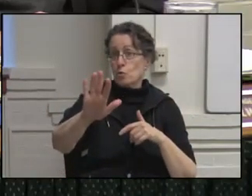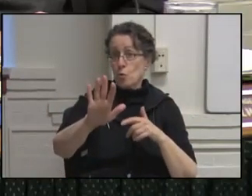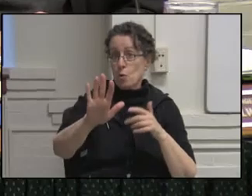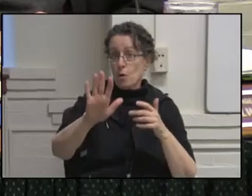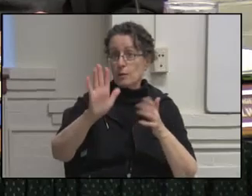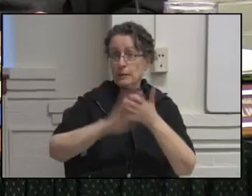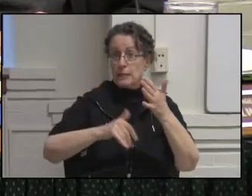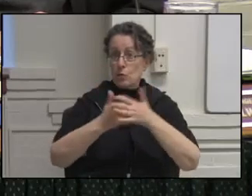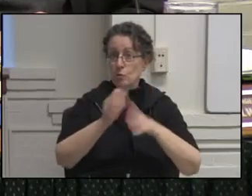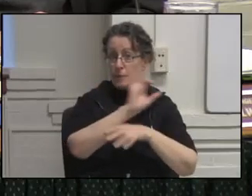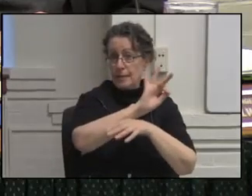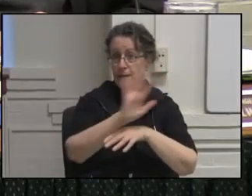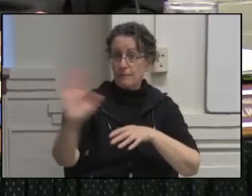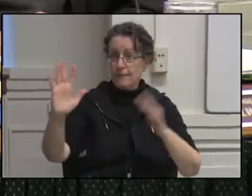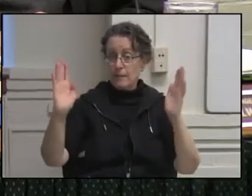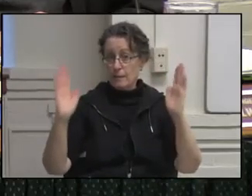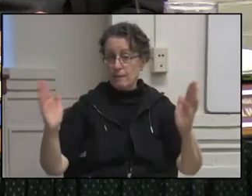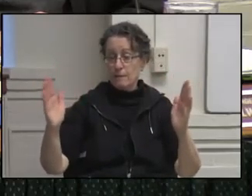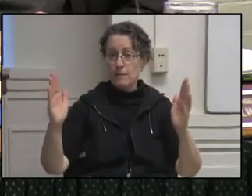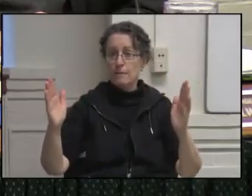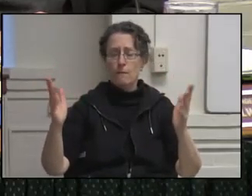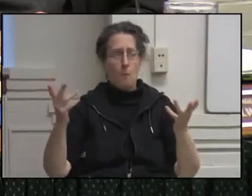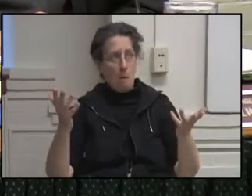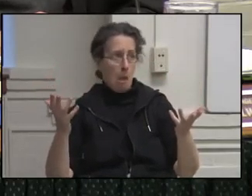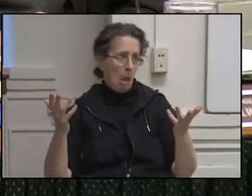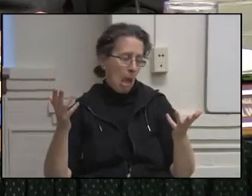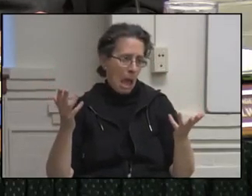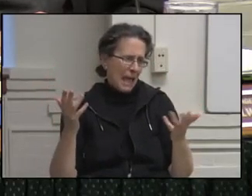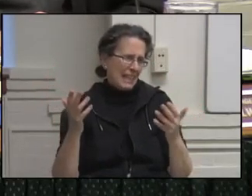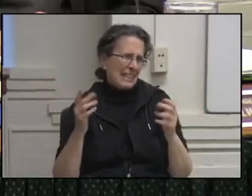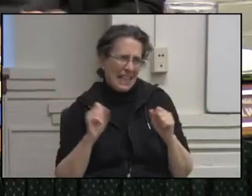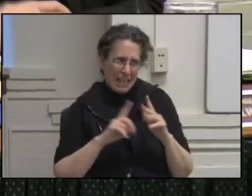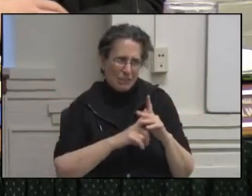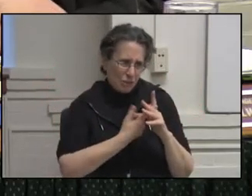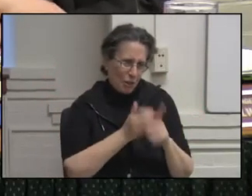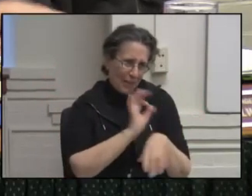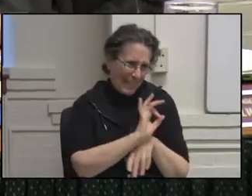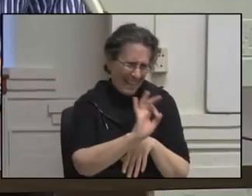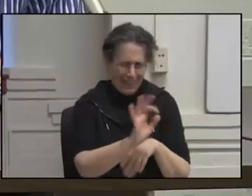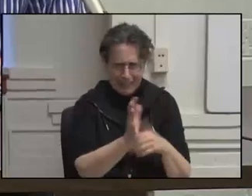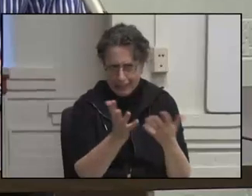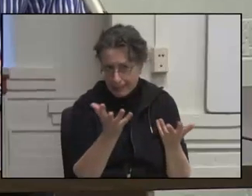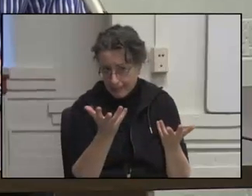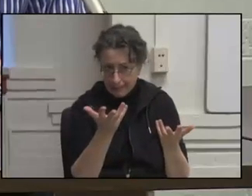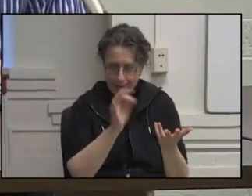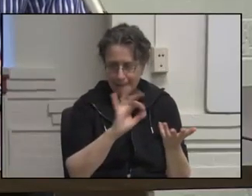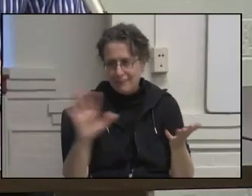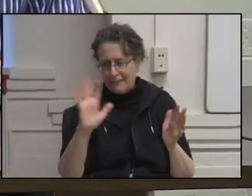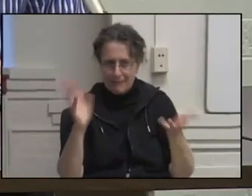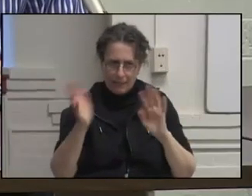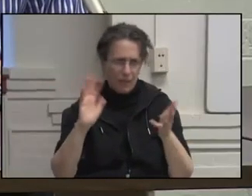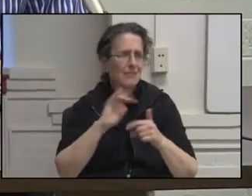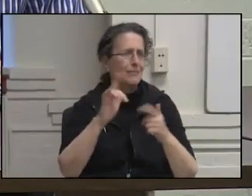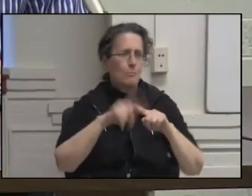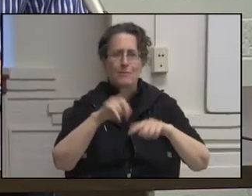that Saturday. I think we're allowed to serve from 9 to 5. It's when I have a question. When things